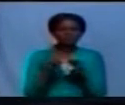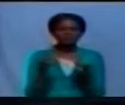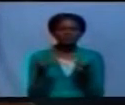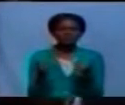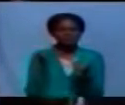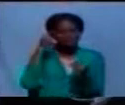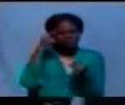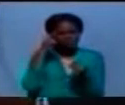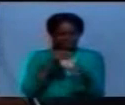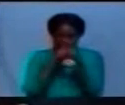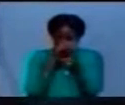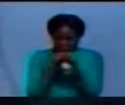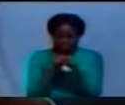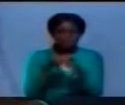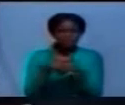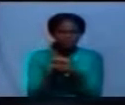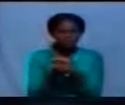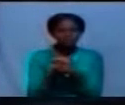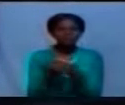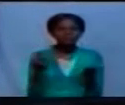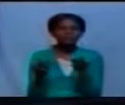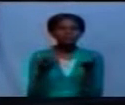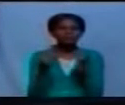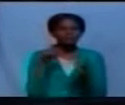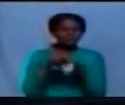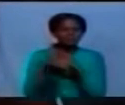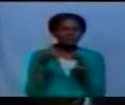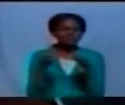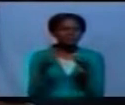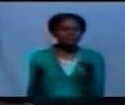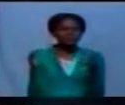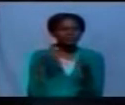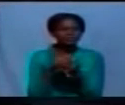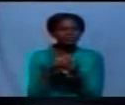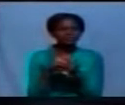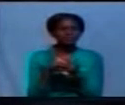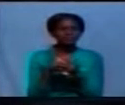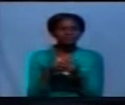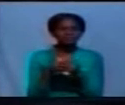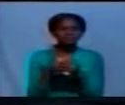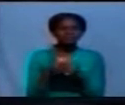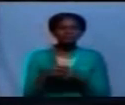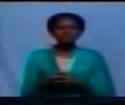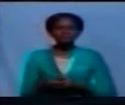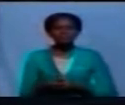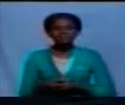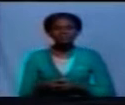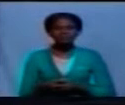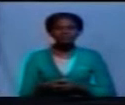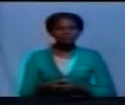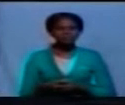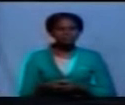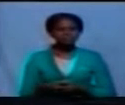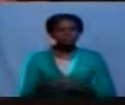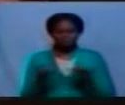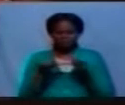think the decision in terms of whether they want to enter the market, I think it again square lays on the shareholders. Like you said earlier, but we still